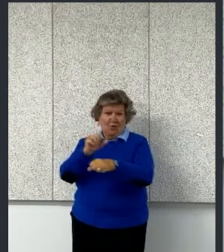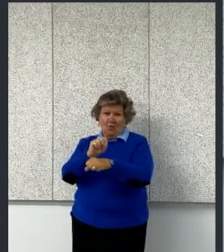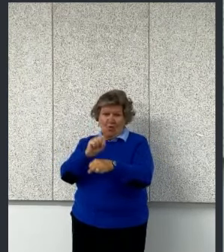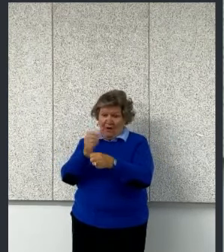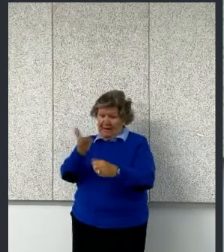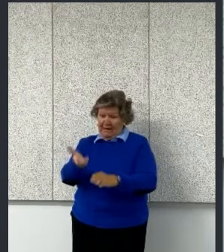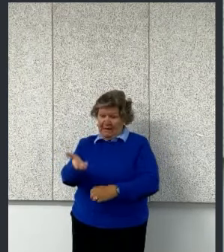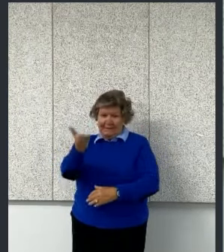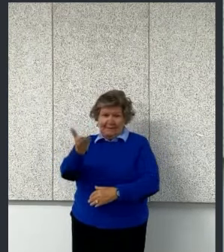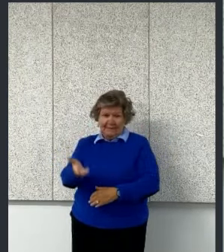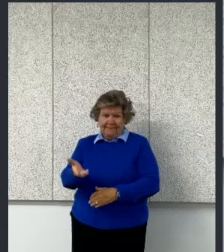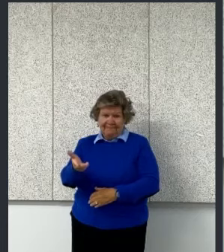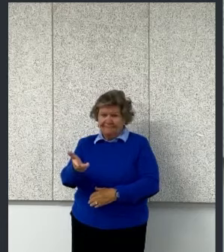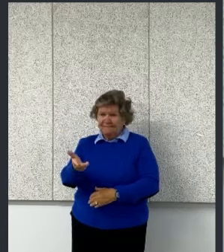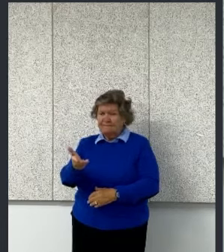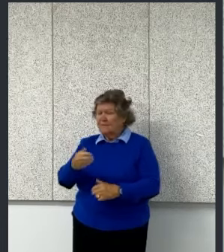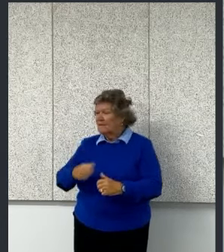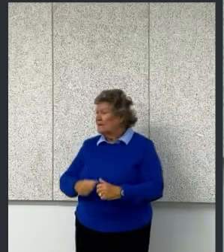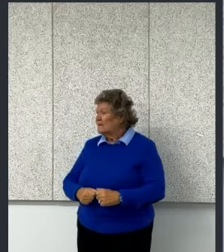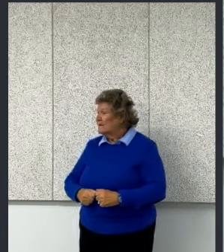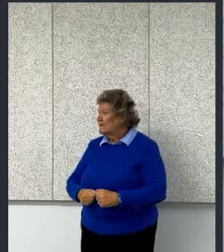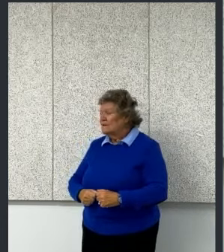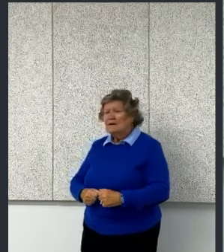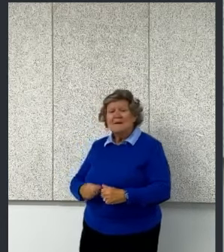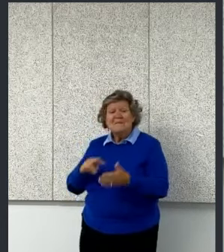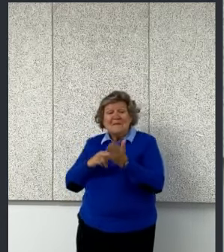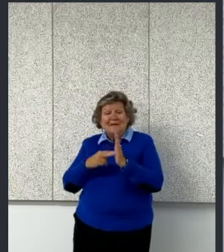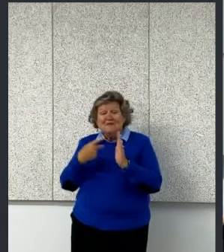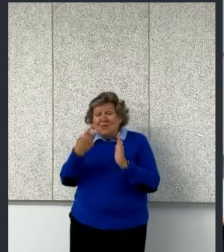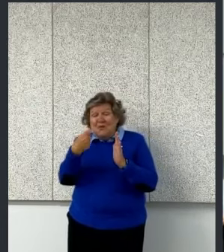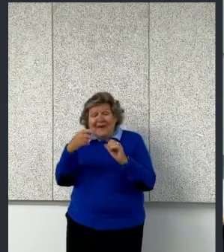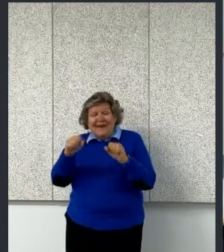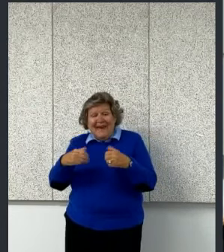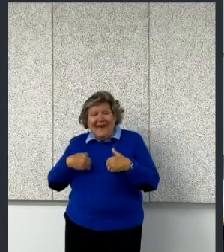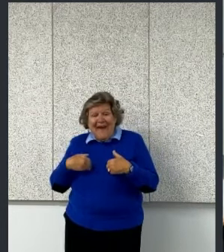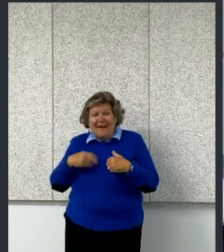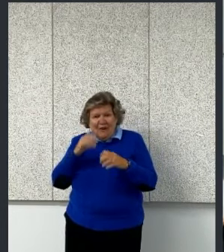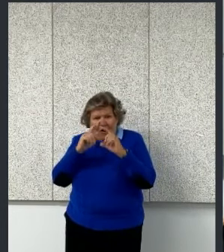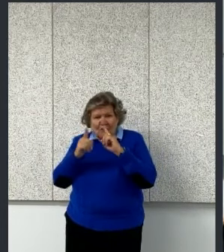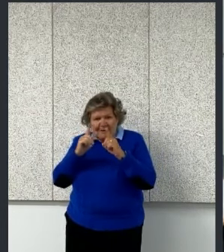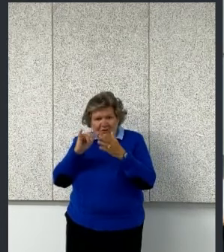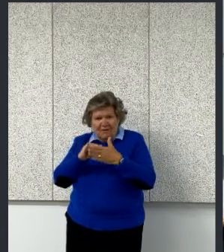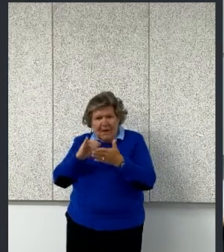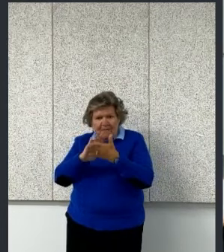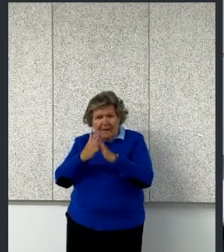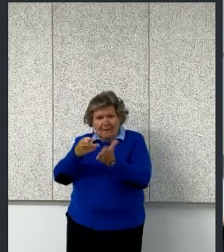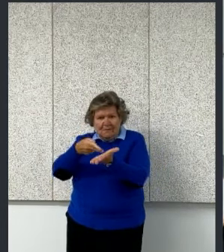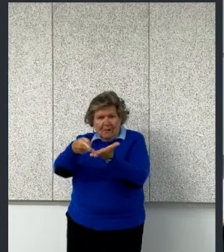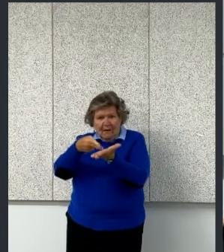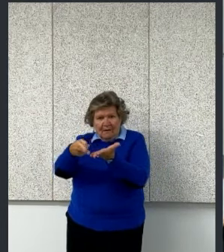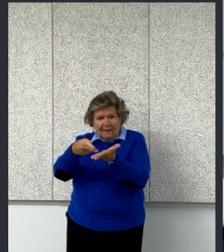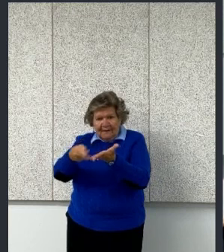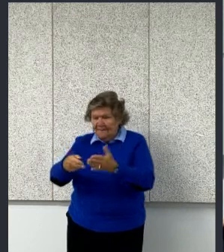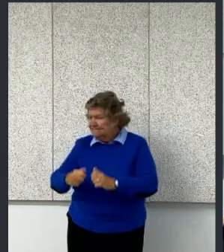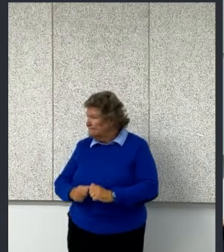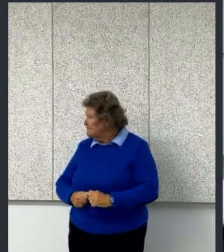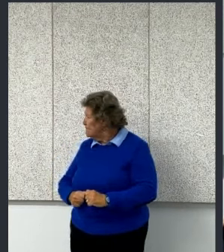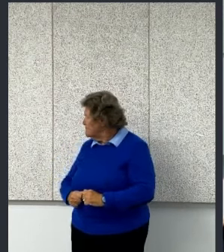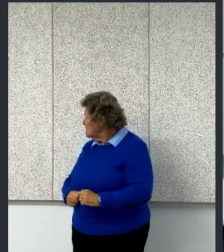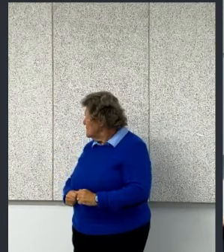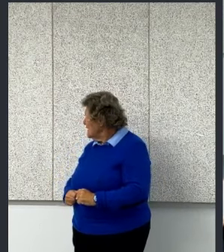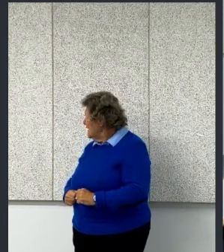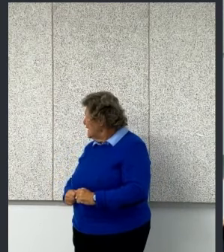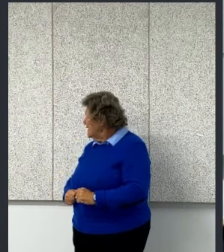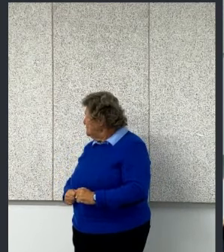that we can have more hopefully realistic conversation mm-hmm. about. Yeah. And before we got started, just a moment ago,